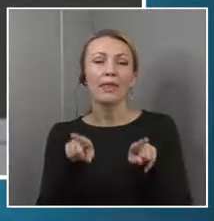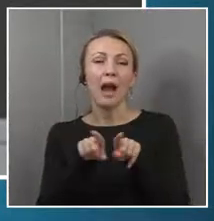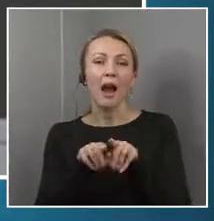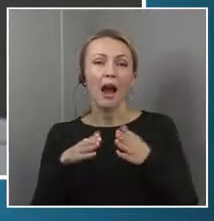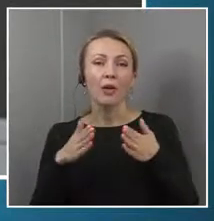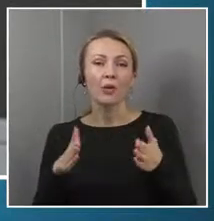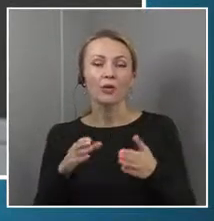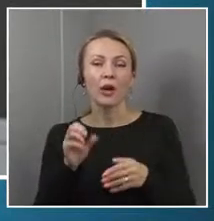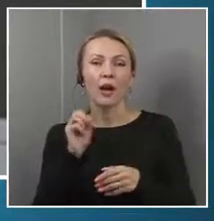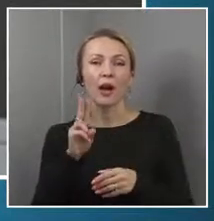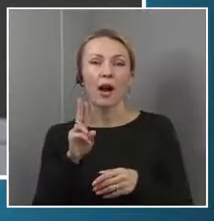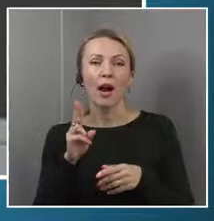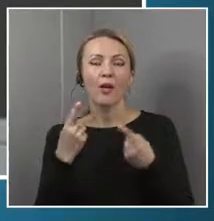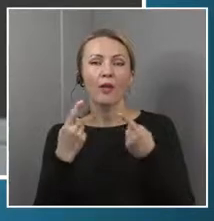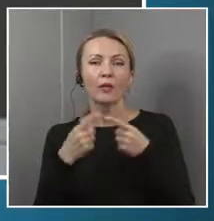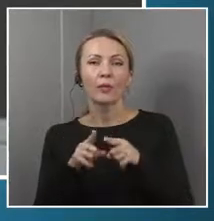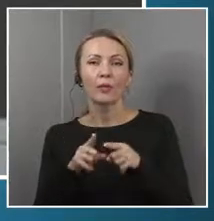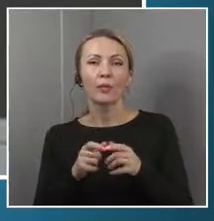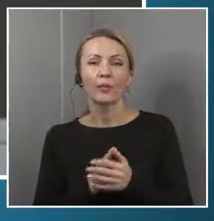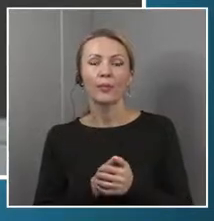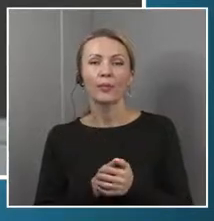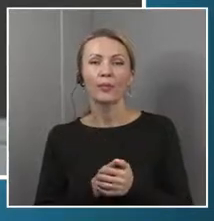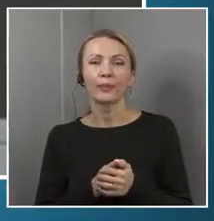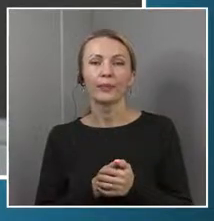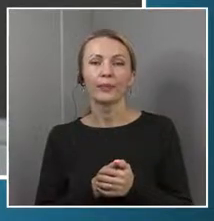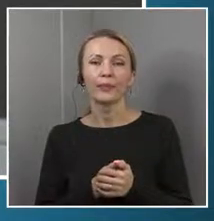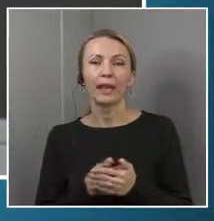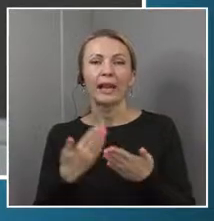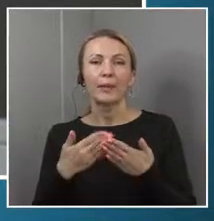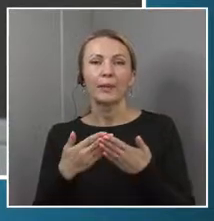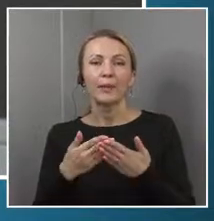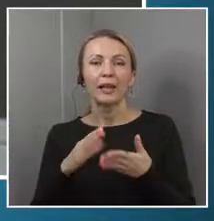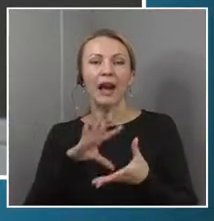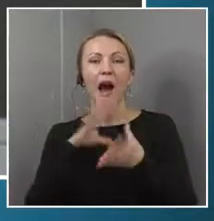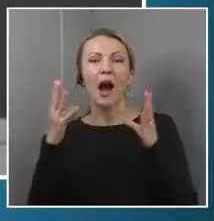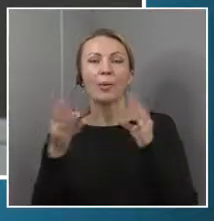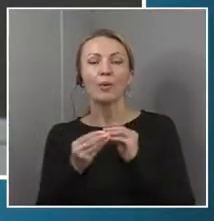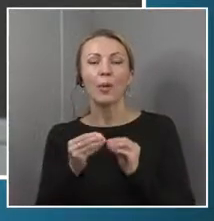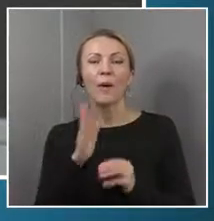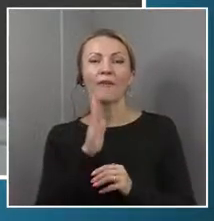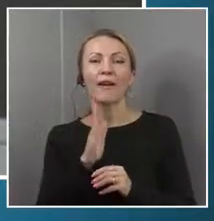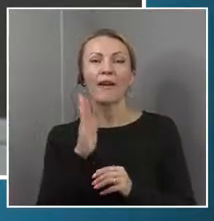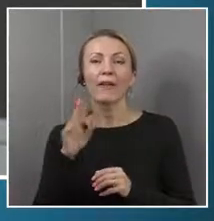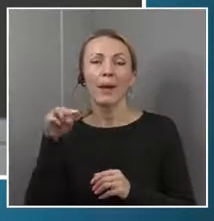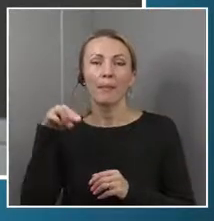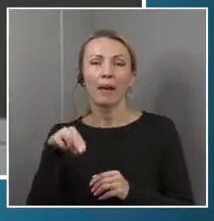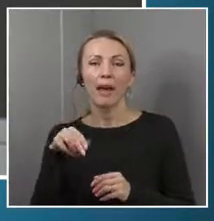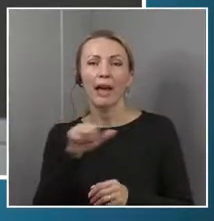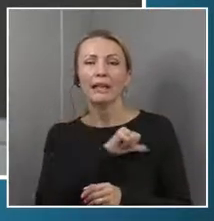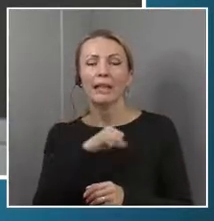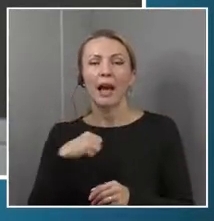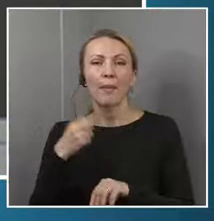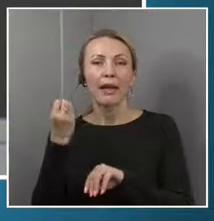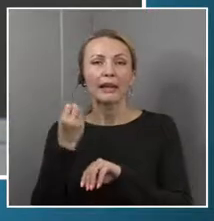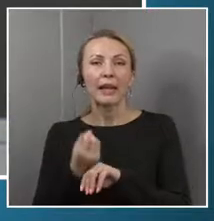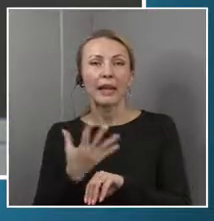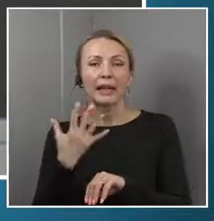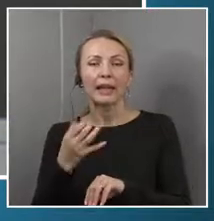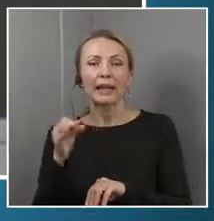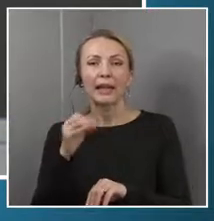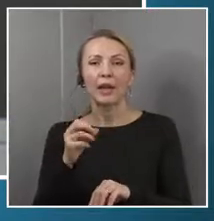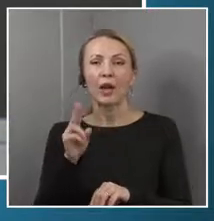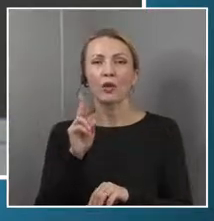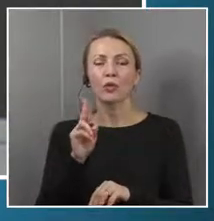As for the rest, it's the same ratio as with GDP breakdown. The